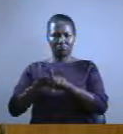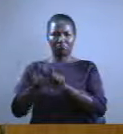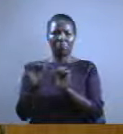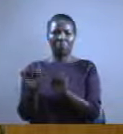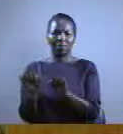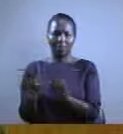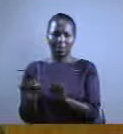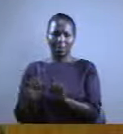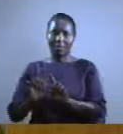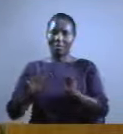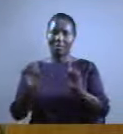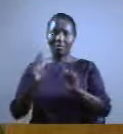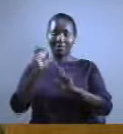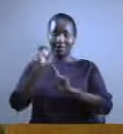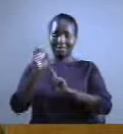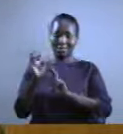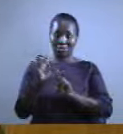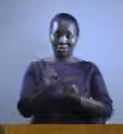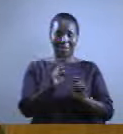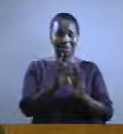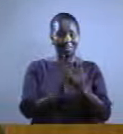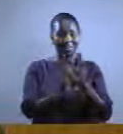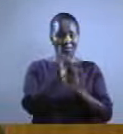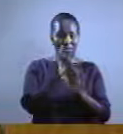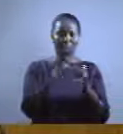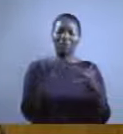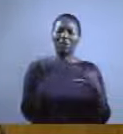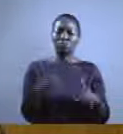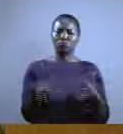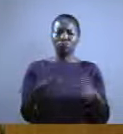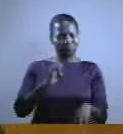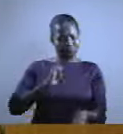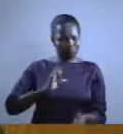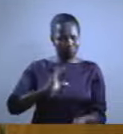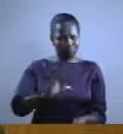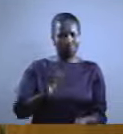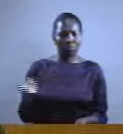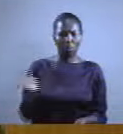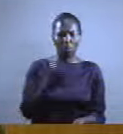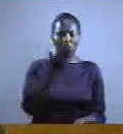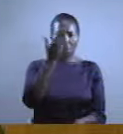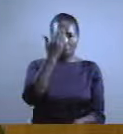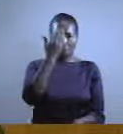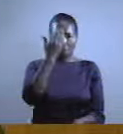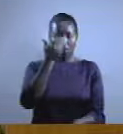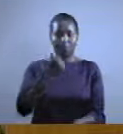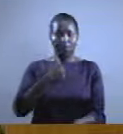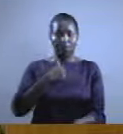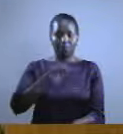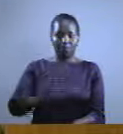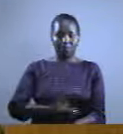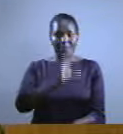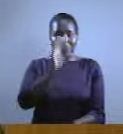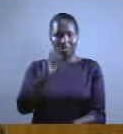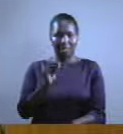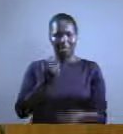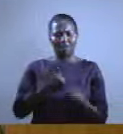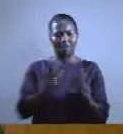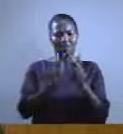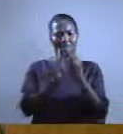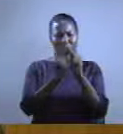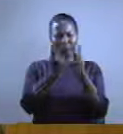and development is costly, and we are all aware, but it has to be done. While South Africa offers a variety of